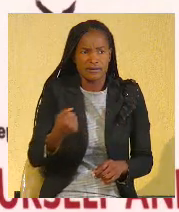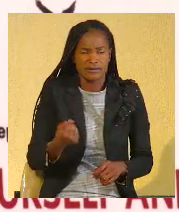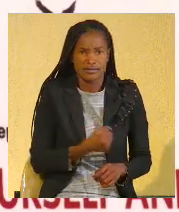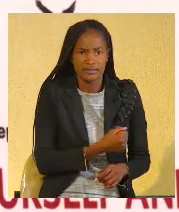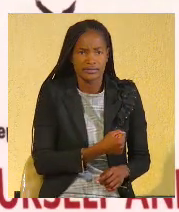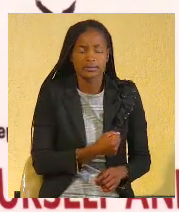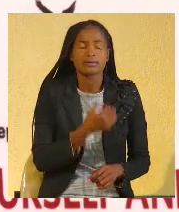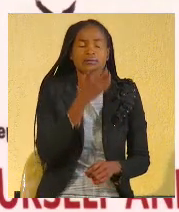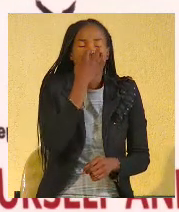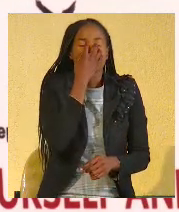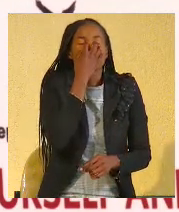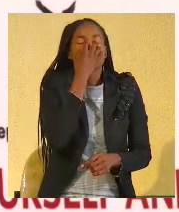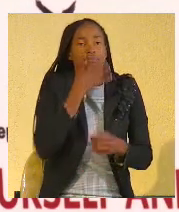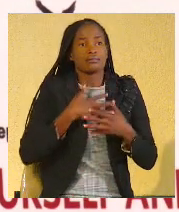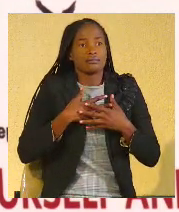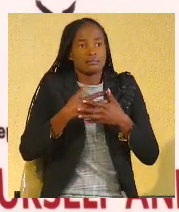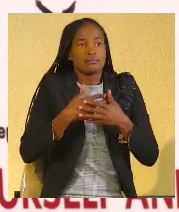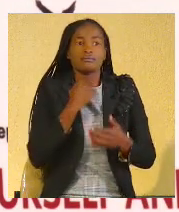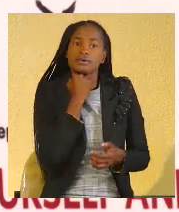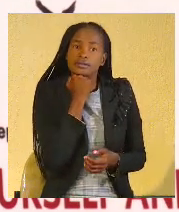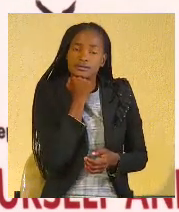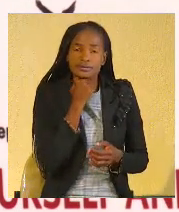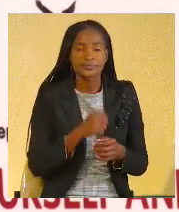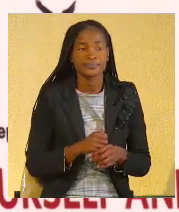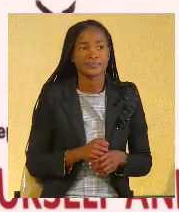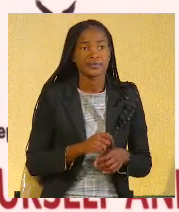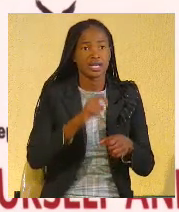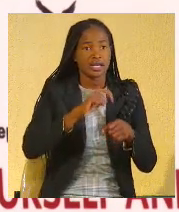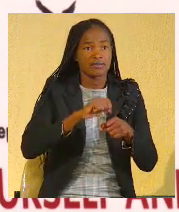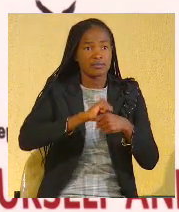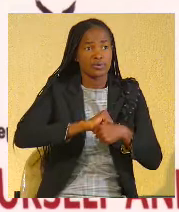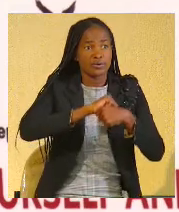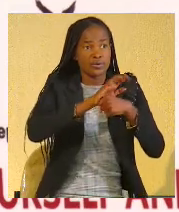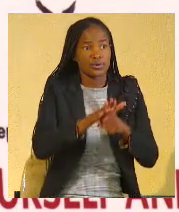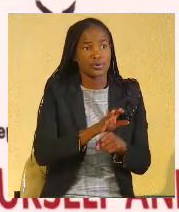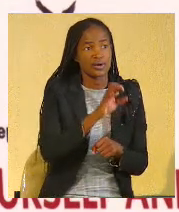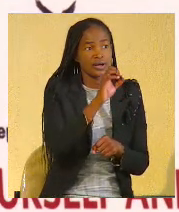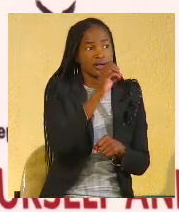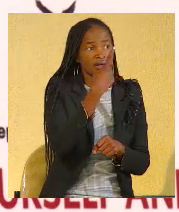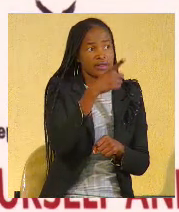It is expected that during the state of emergency, 1,400 persons